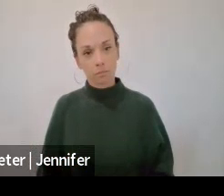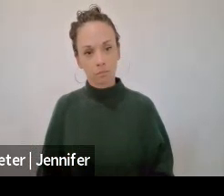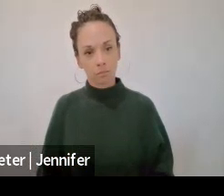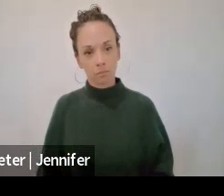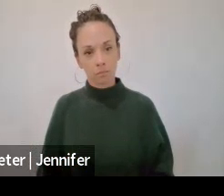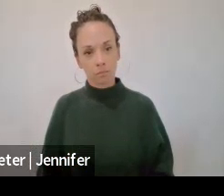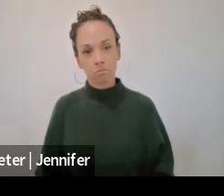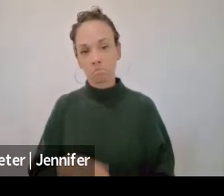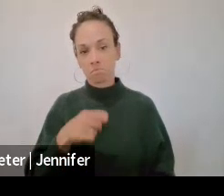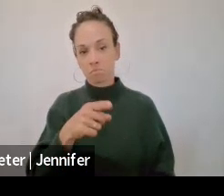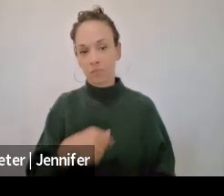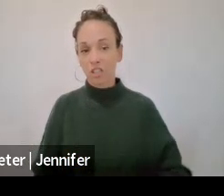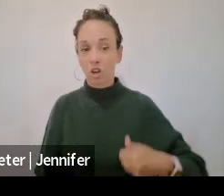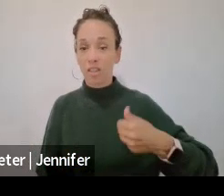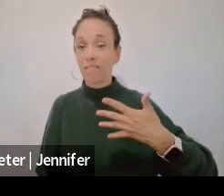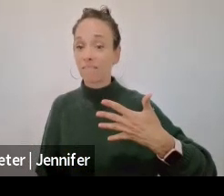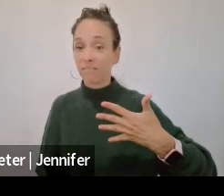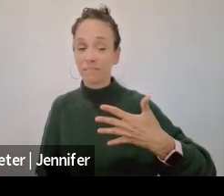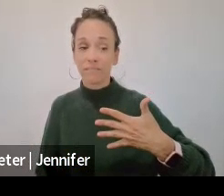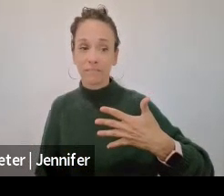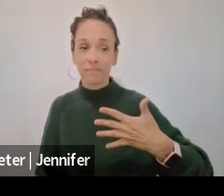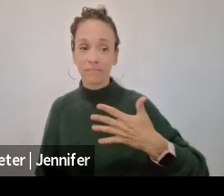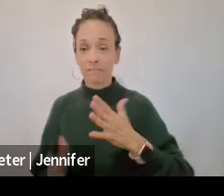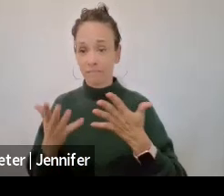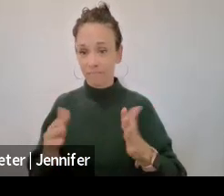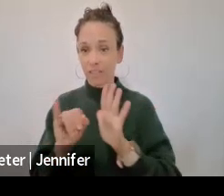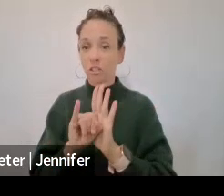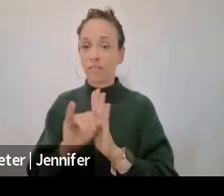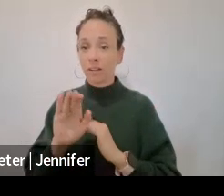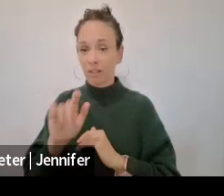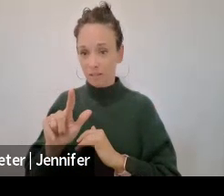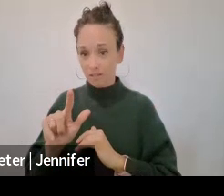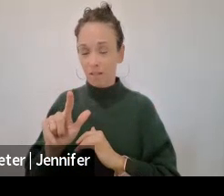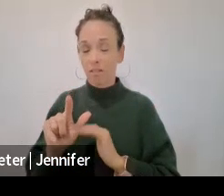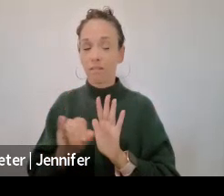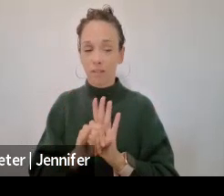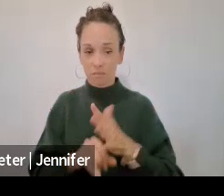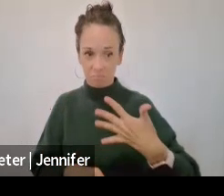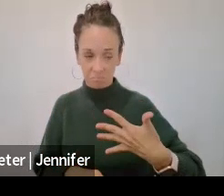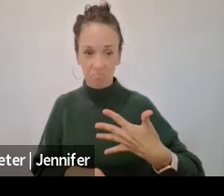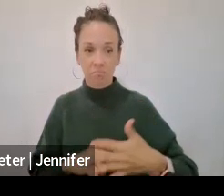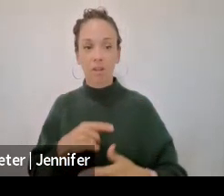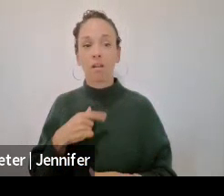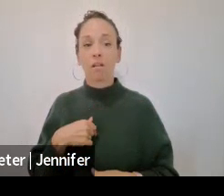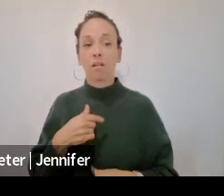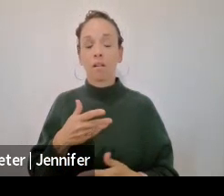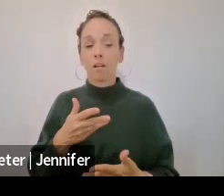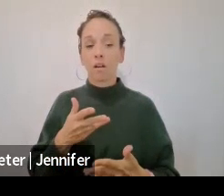social emotional learning competencies that have been identified by CASEL. They're social awareness, self-management,